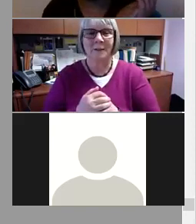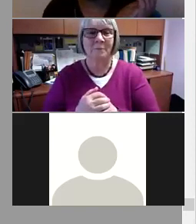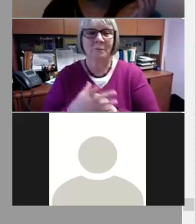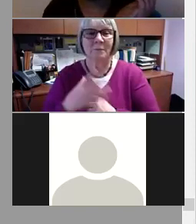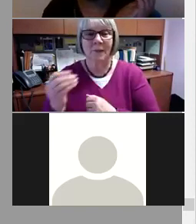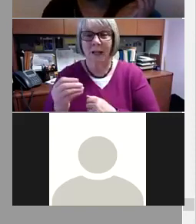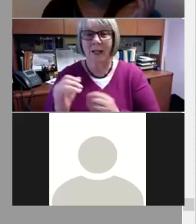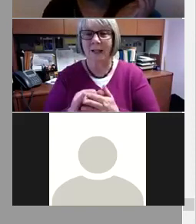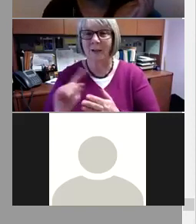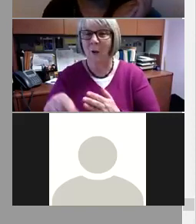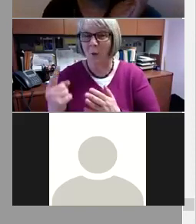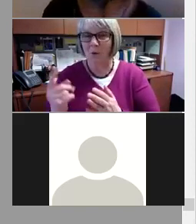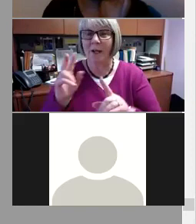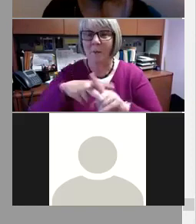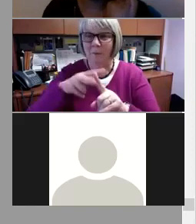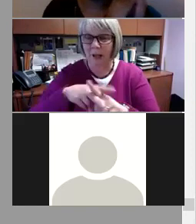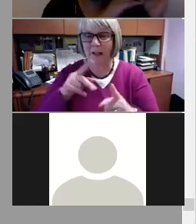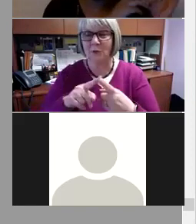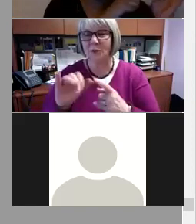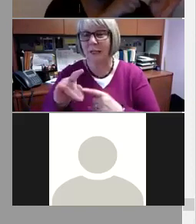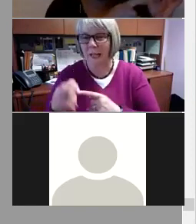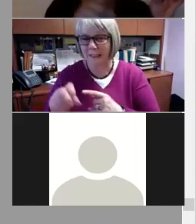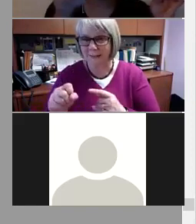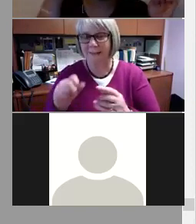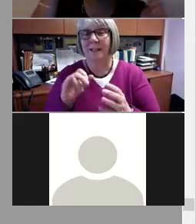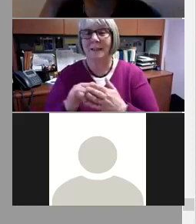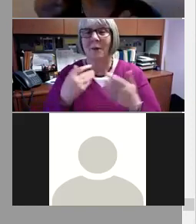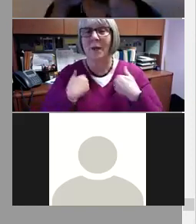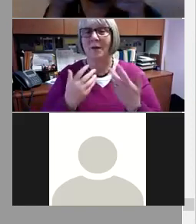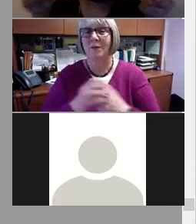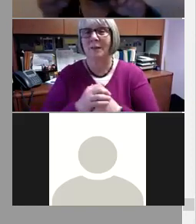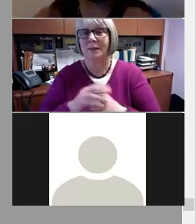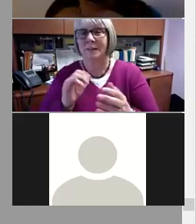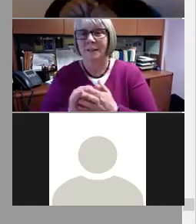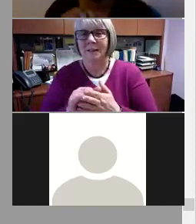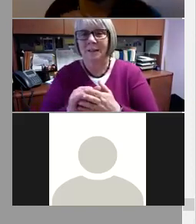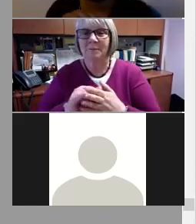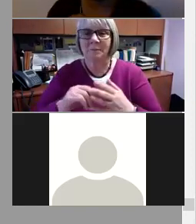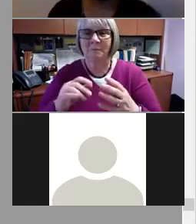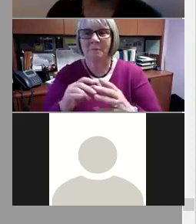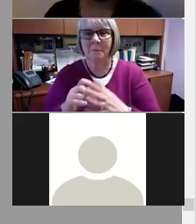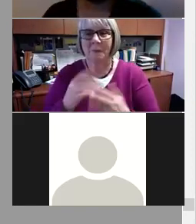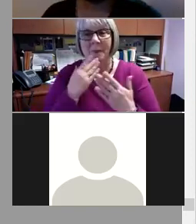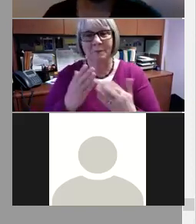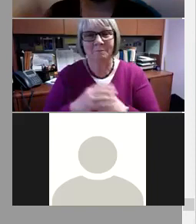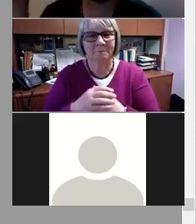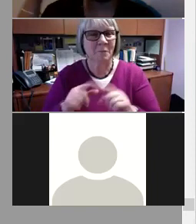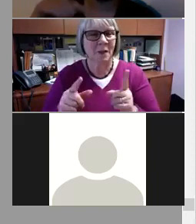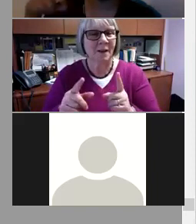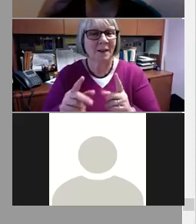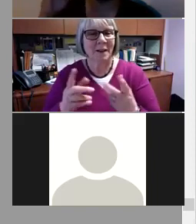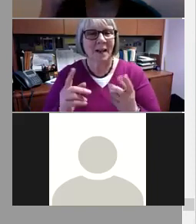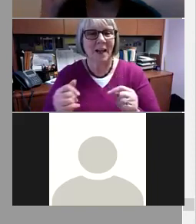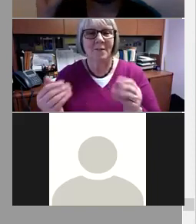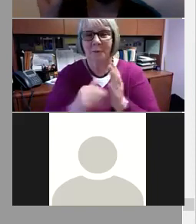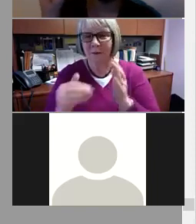it only applies to cases where we have recursion, and also we have to sort of draw the recursion tree and